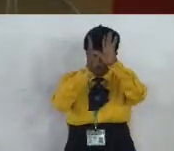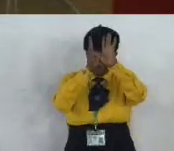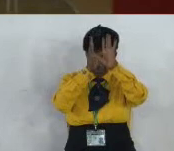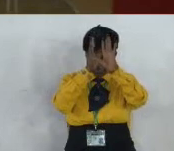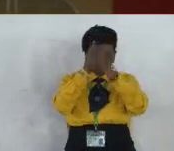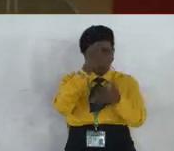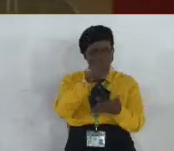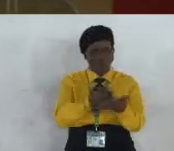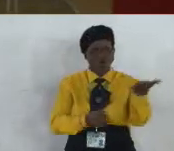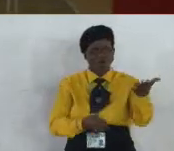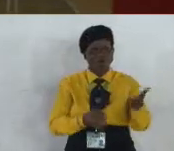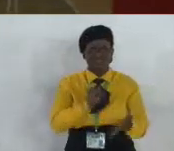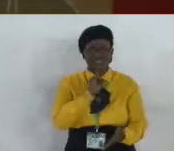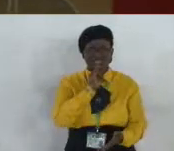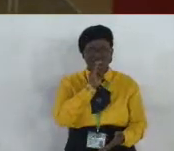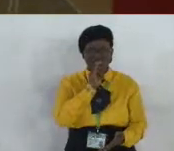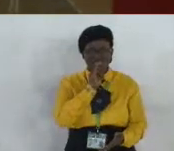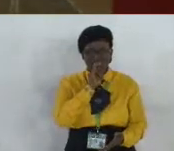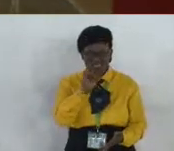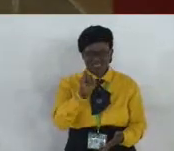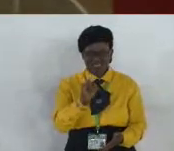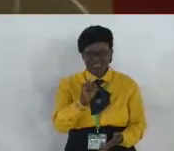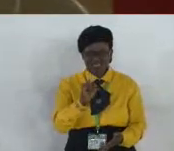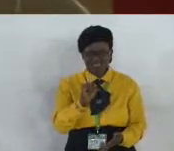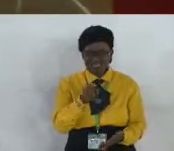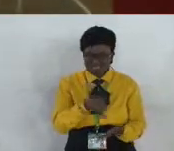what is it that you want to show off?